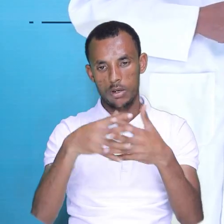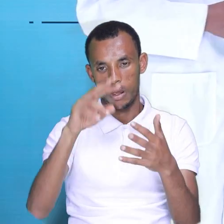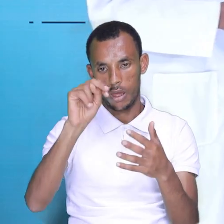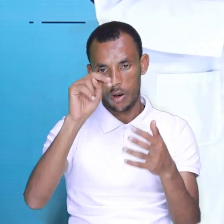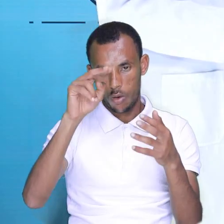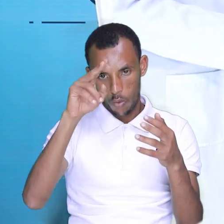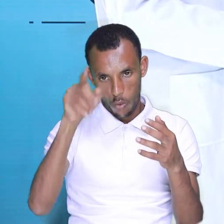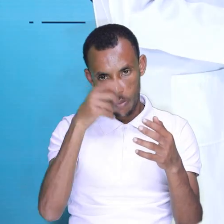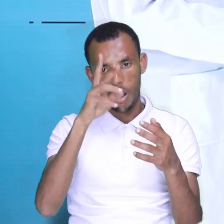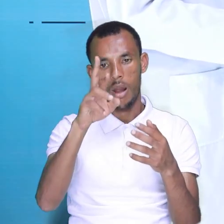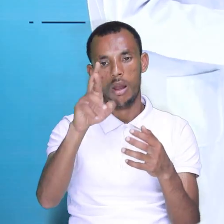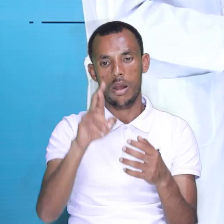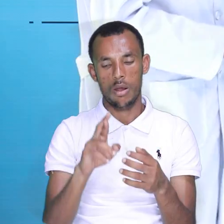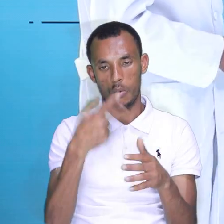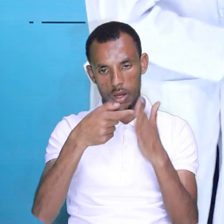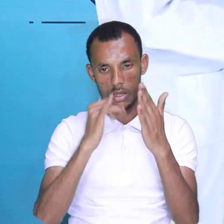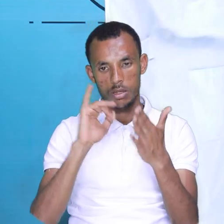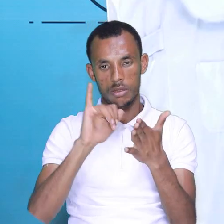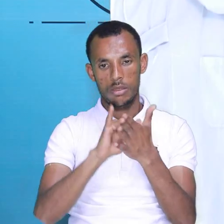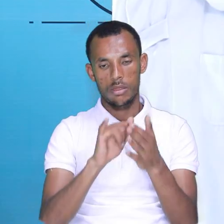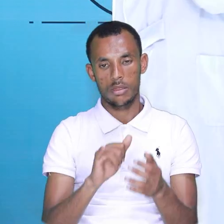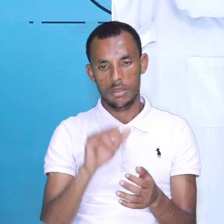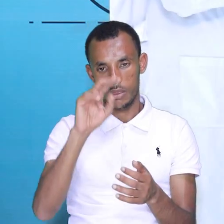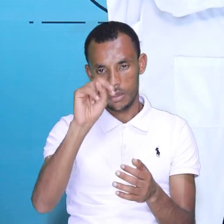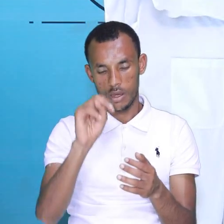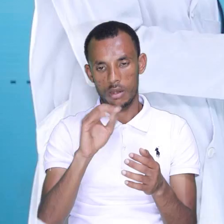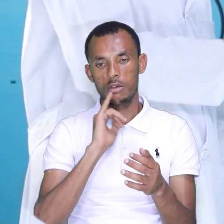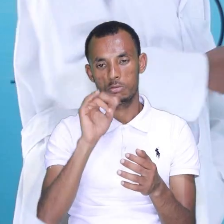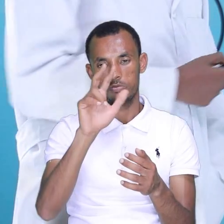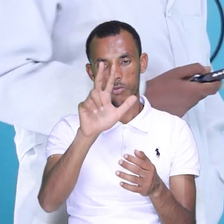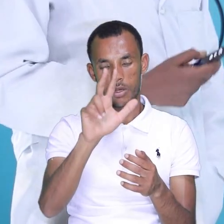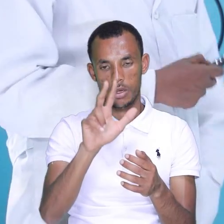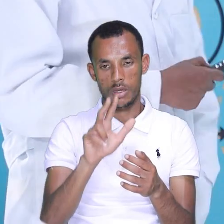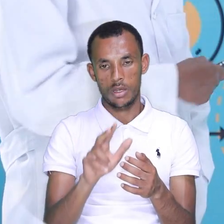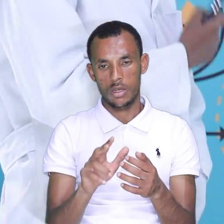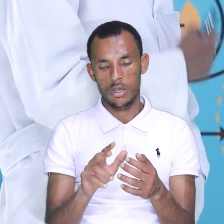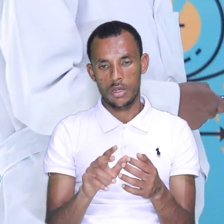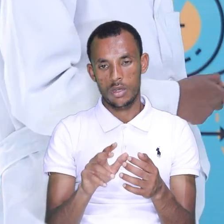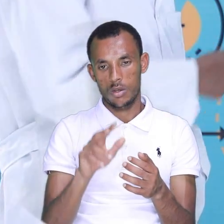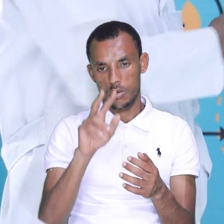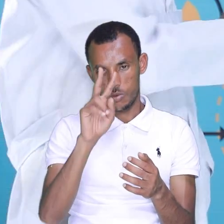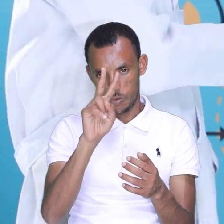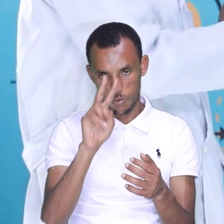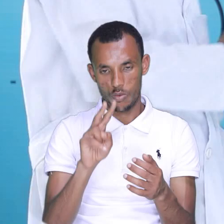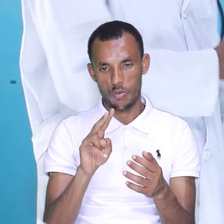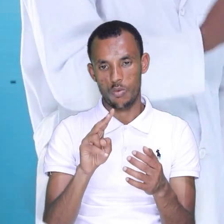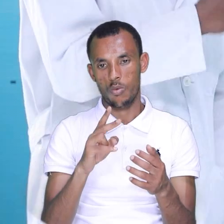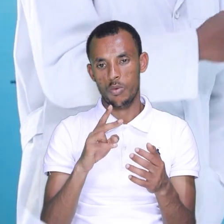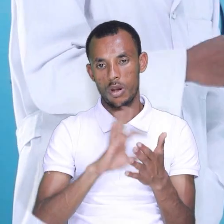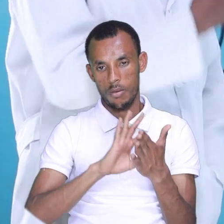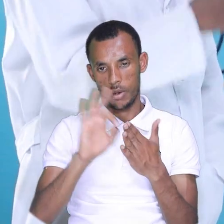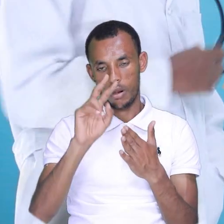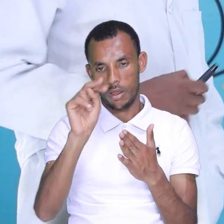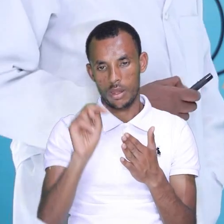r. So what is that? N equals 3, 2 it is a member of the committee 2. So we have to select